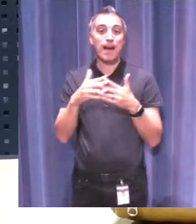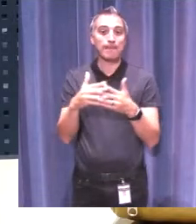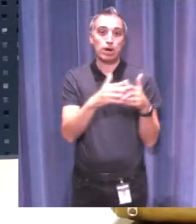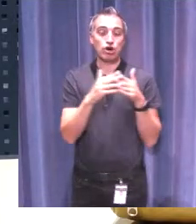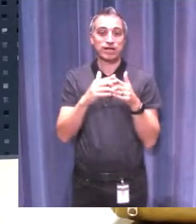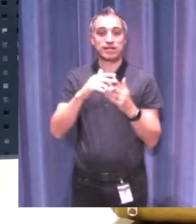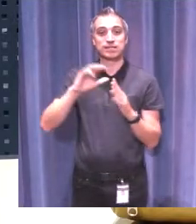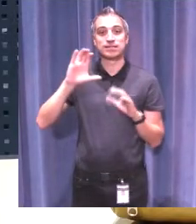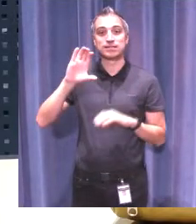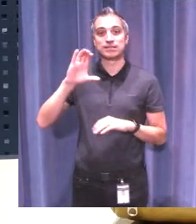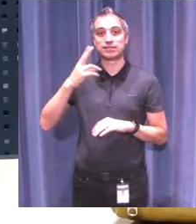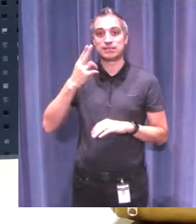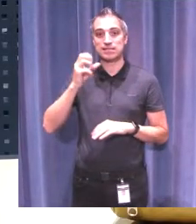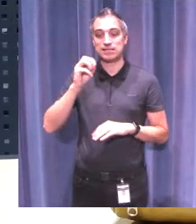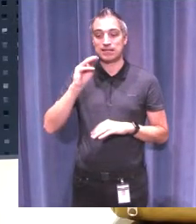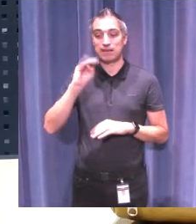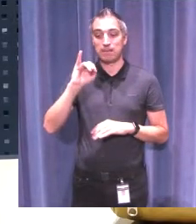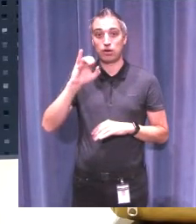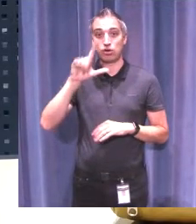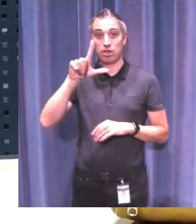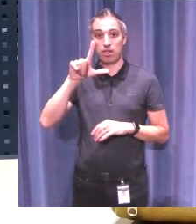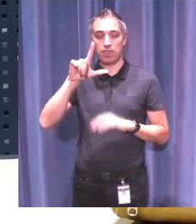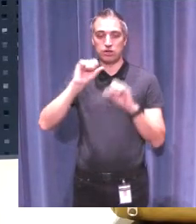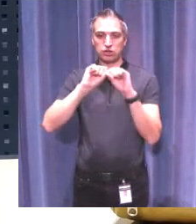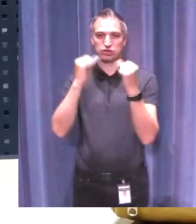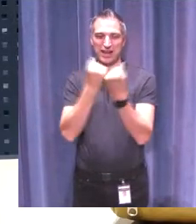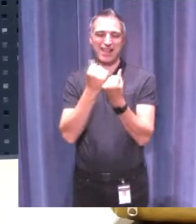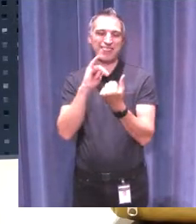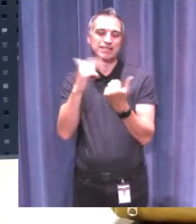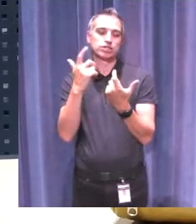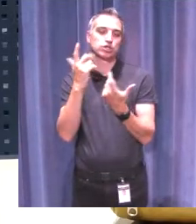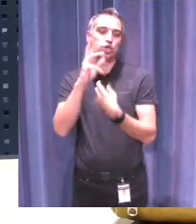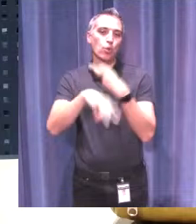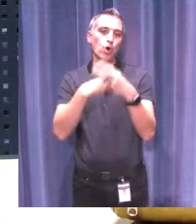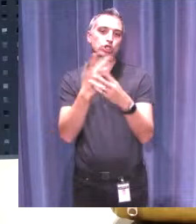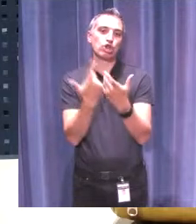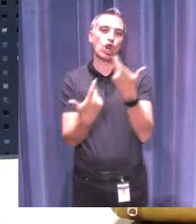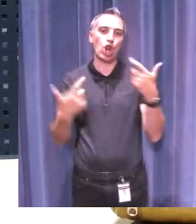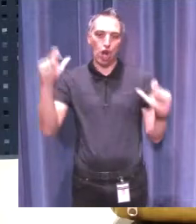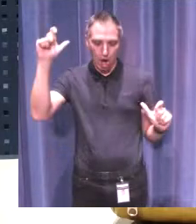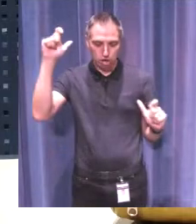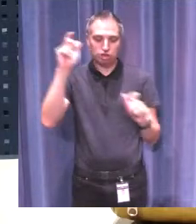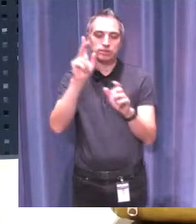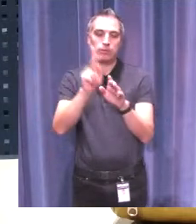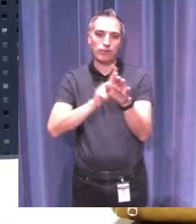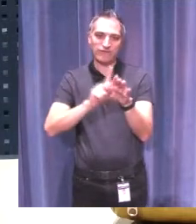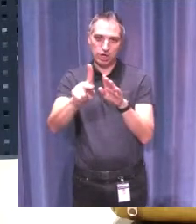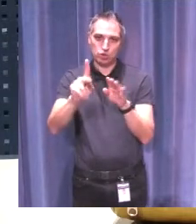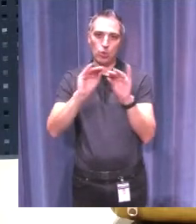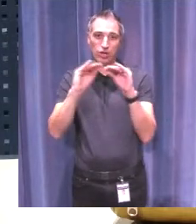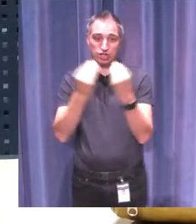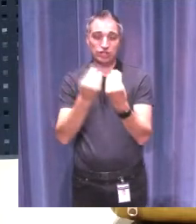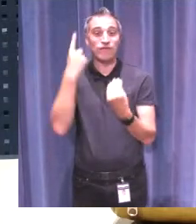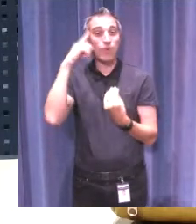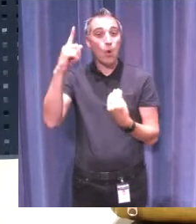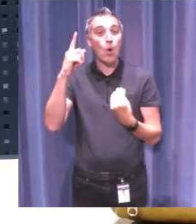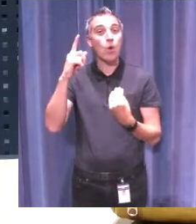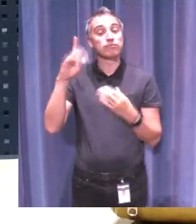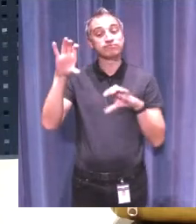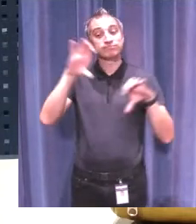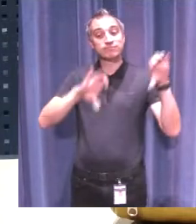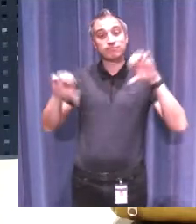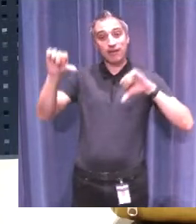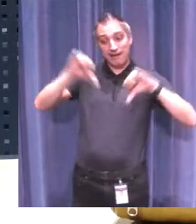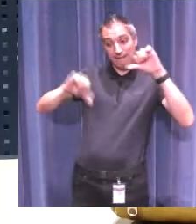Society, which is the world's largest professional organization for chemists and chemical engineers.